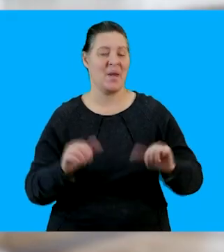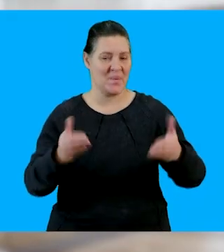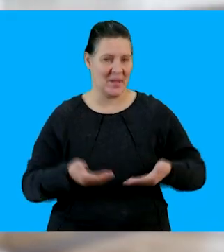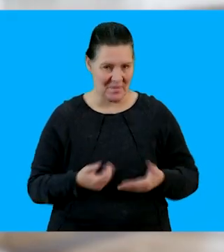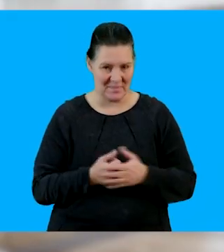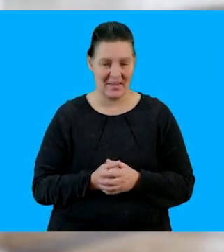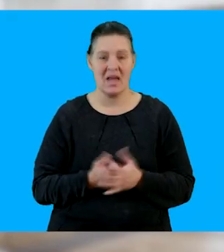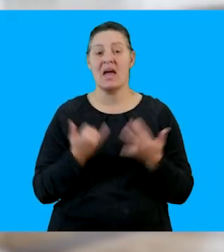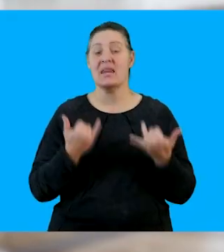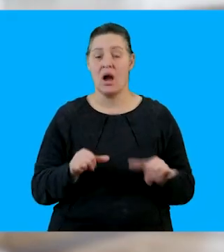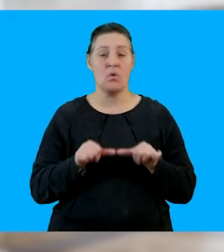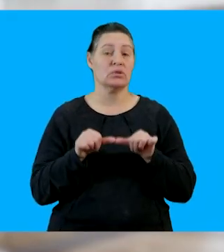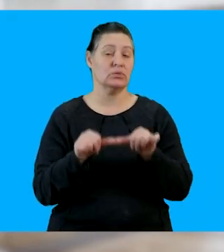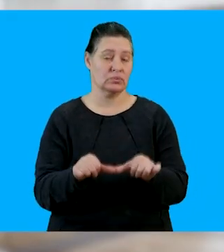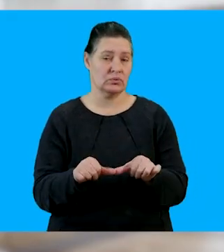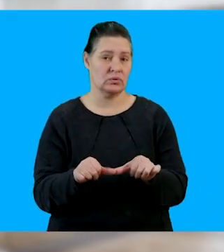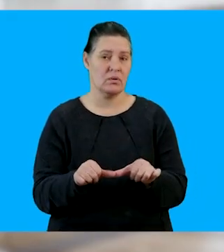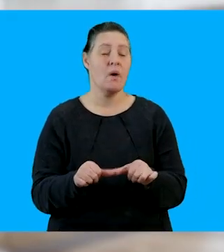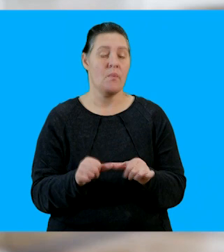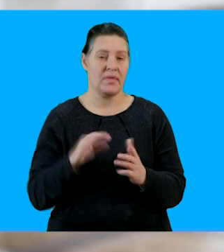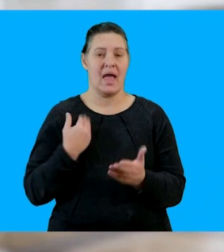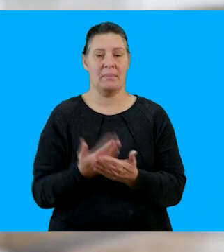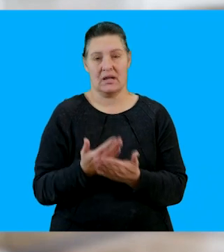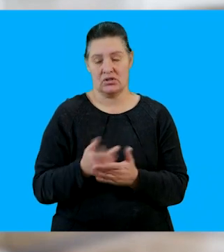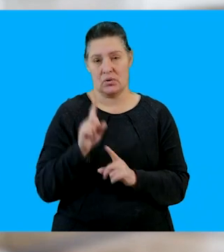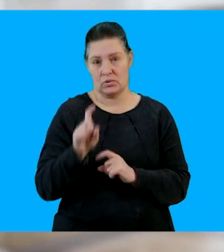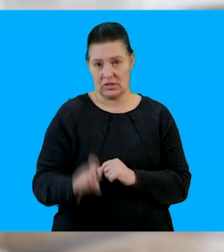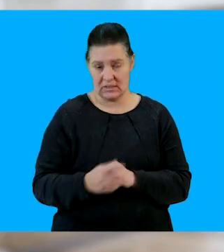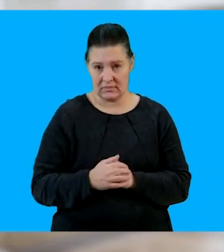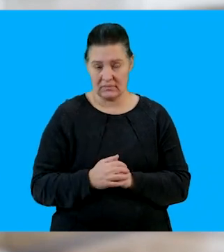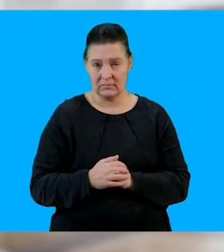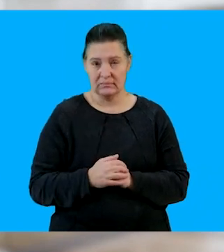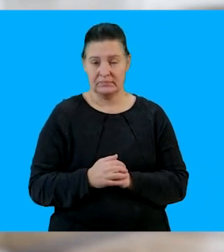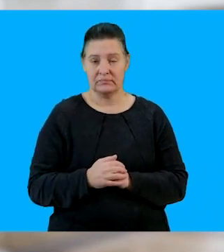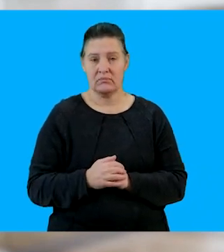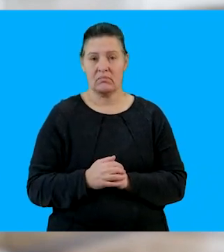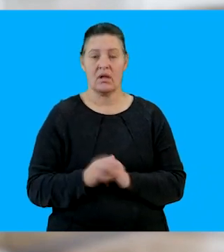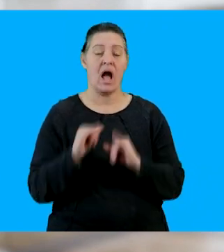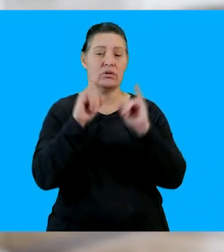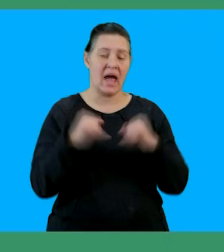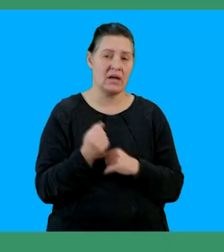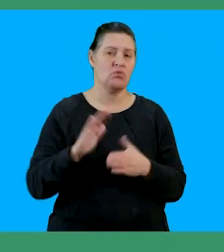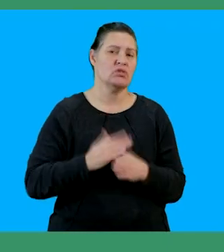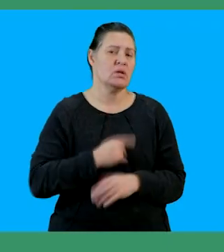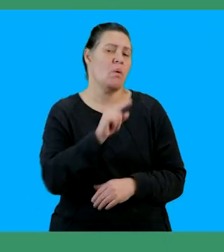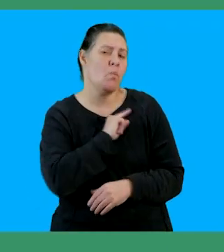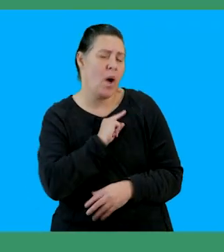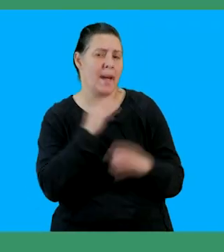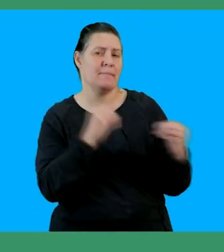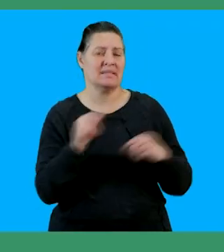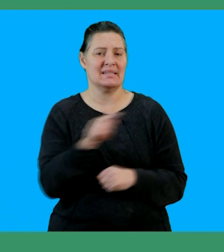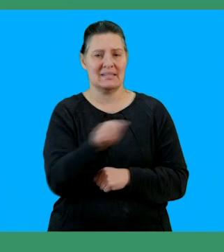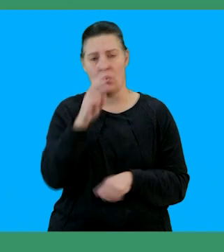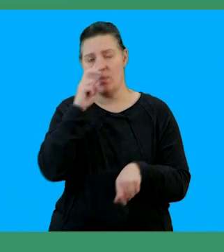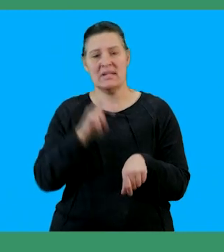Welcome back, grade 11s. Now let's continue with our applications question. Outline the reasons why